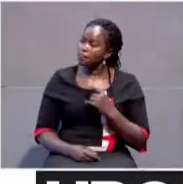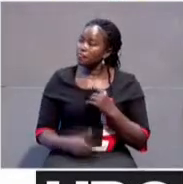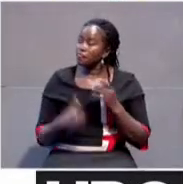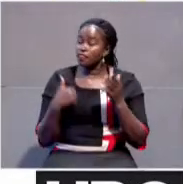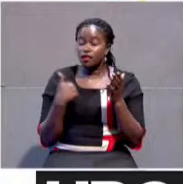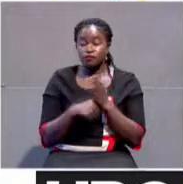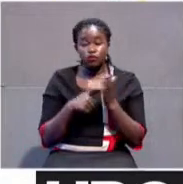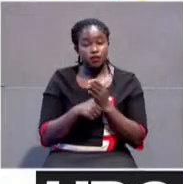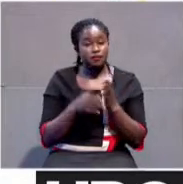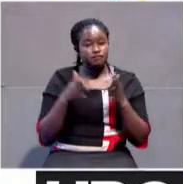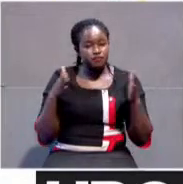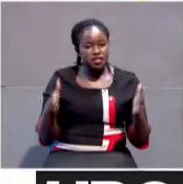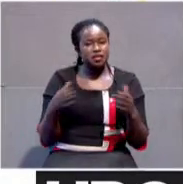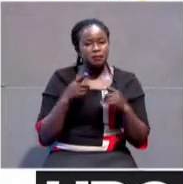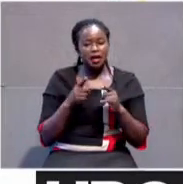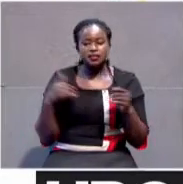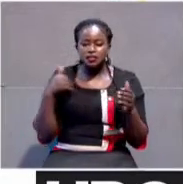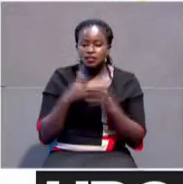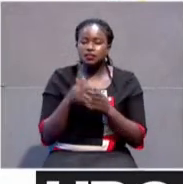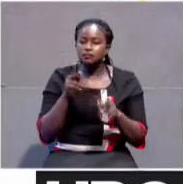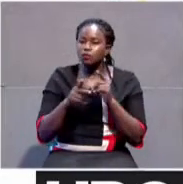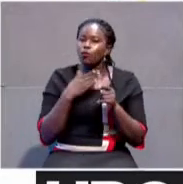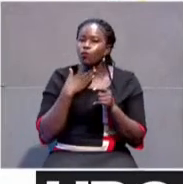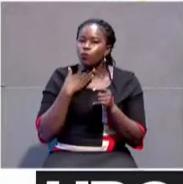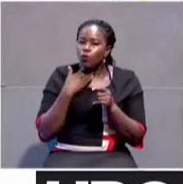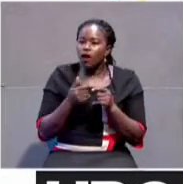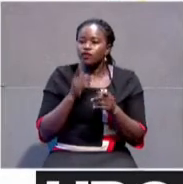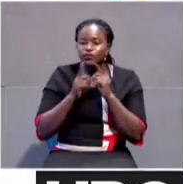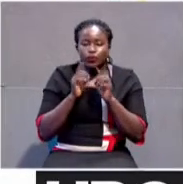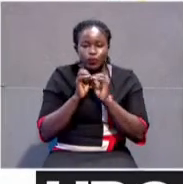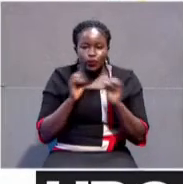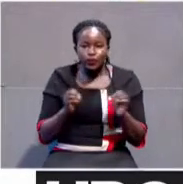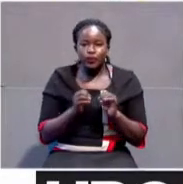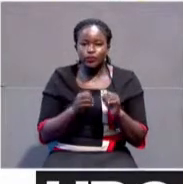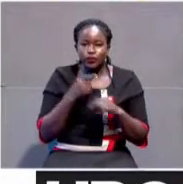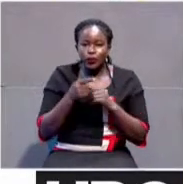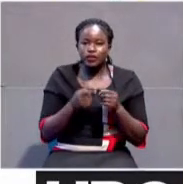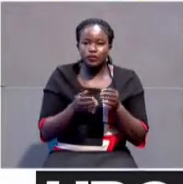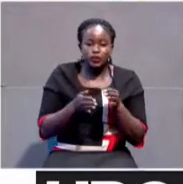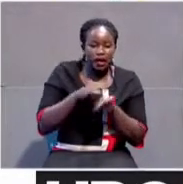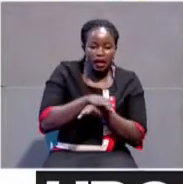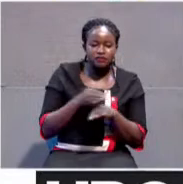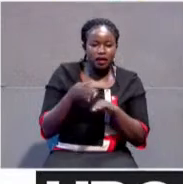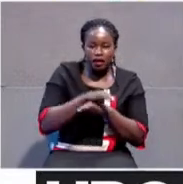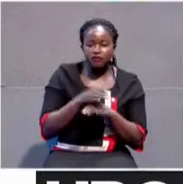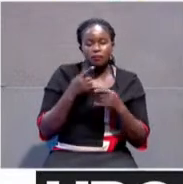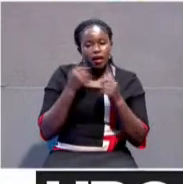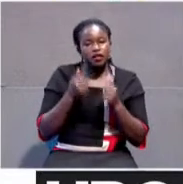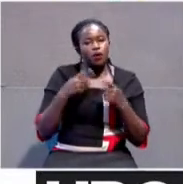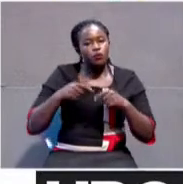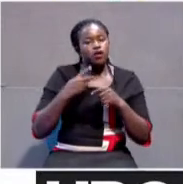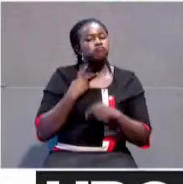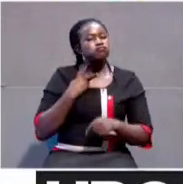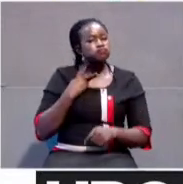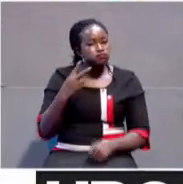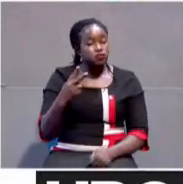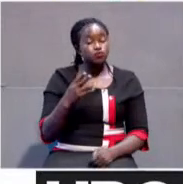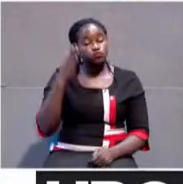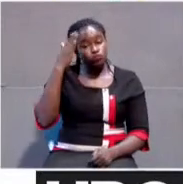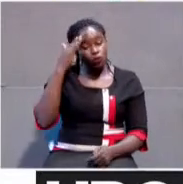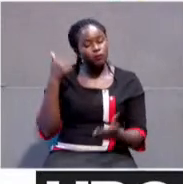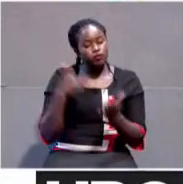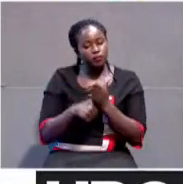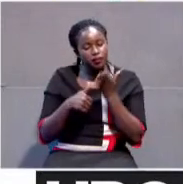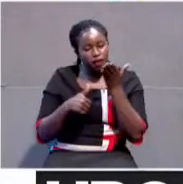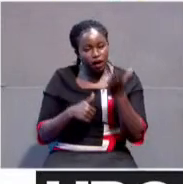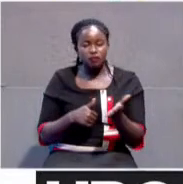been kept under the carpet. So we are trying to blow the trumpet to know that we have a problem that